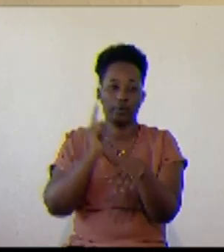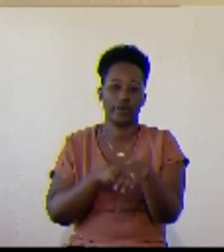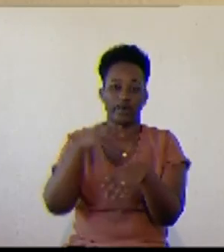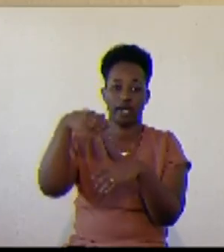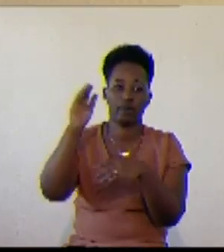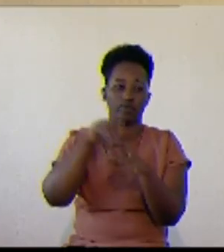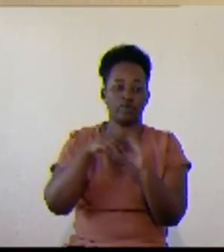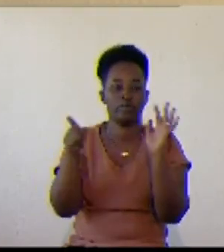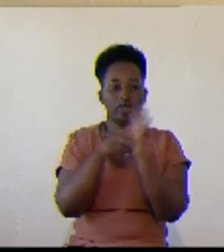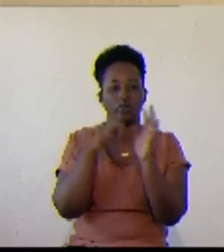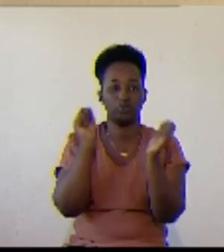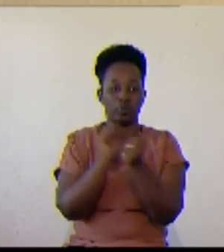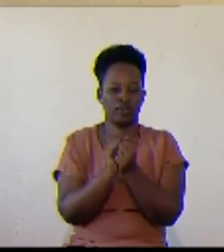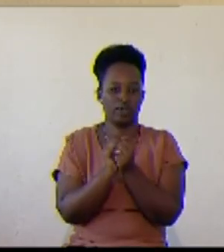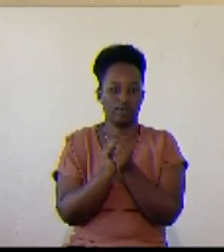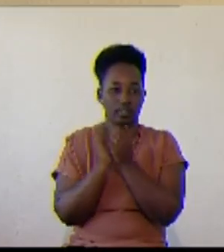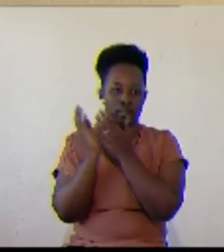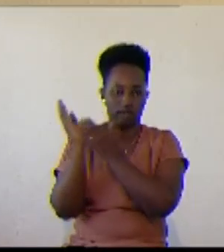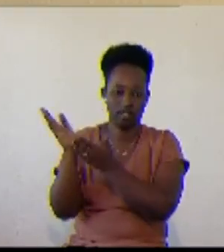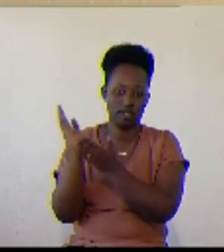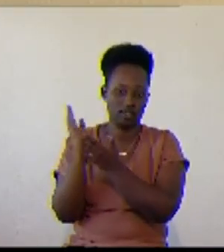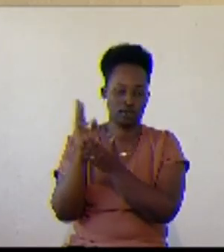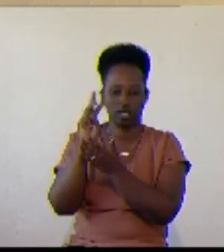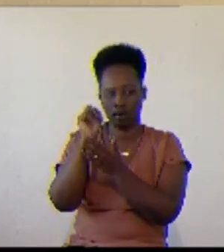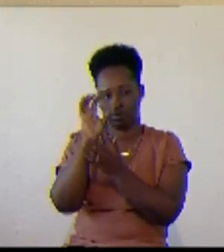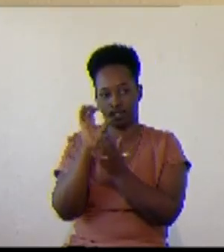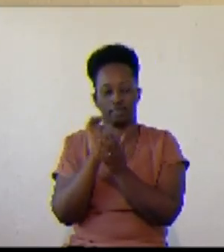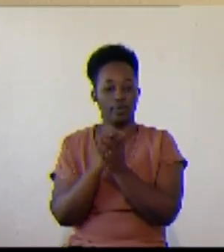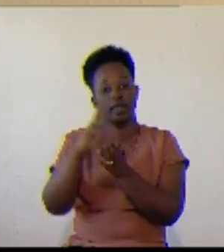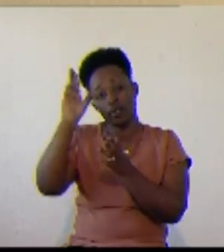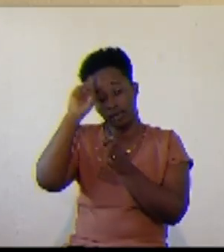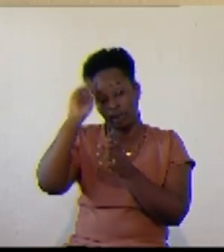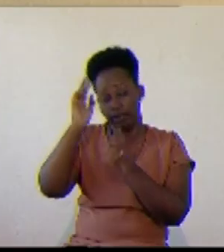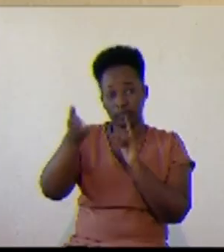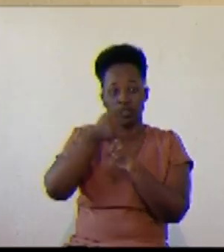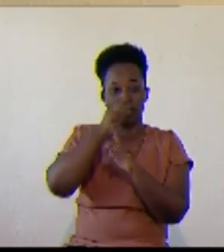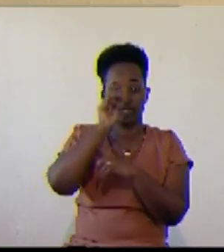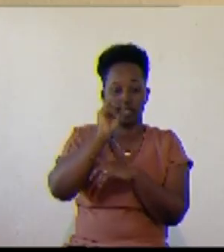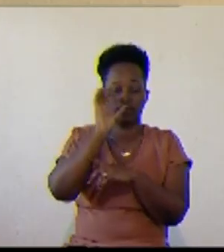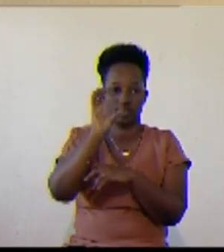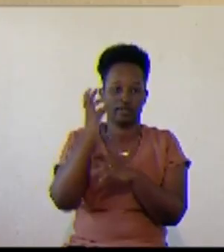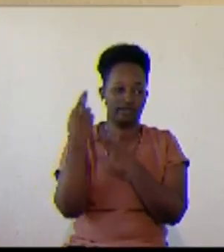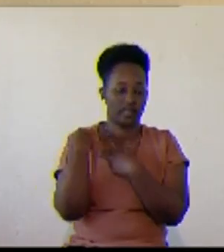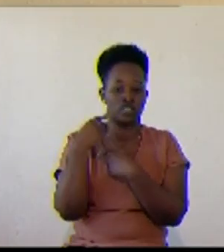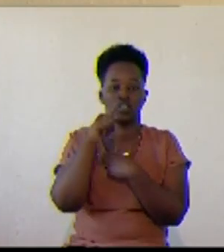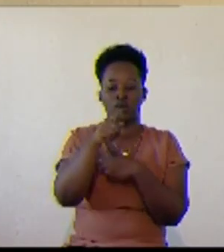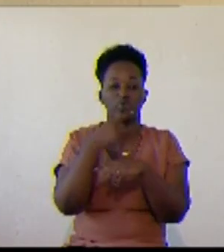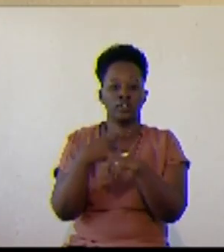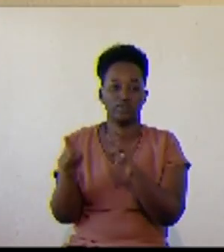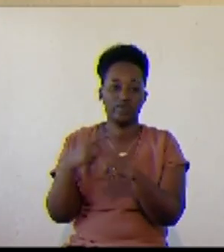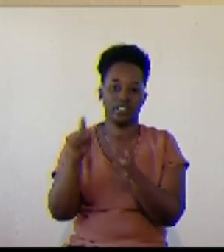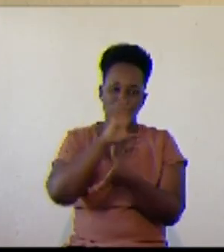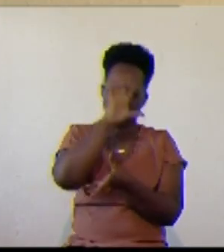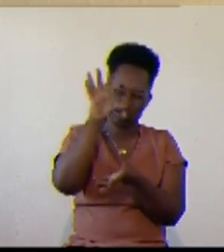10 units. This will be your marginal cost. Remember, to get the marginal cost function, you differentiate the